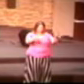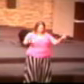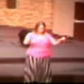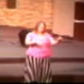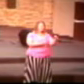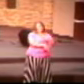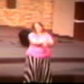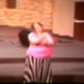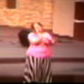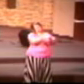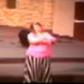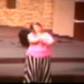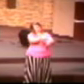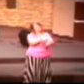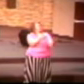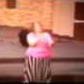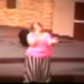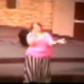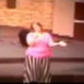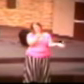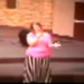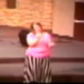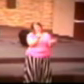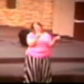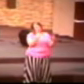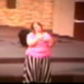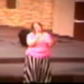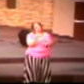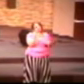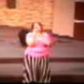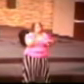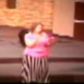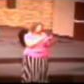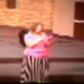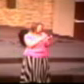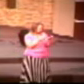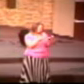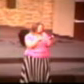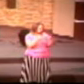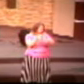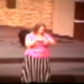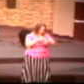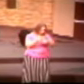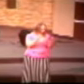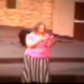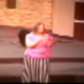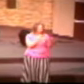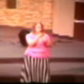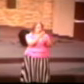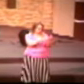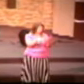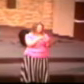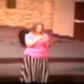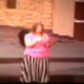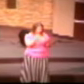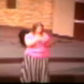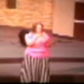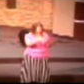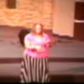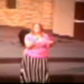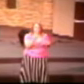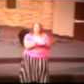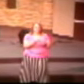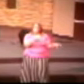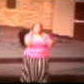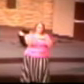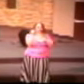simple principles. I usually don't tell you how many principles I have because you start looking at the page and your clock and you're like, oh good, now one's over, now two. Good,